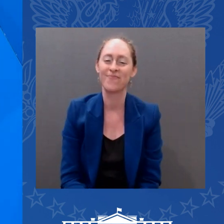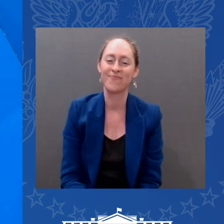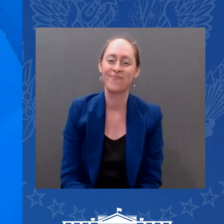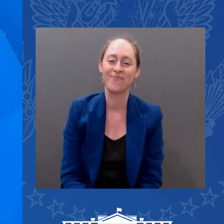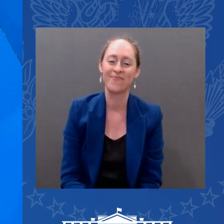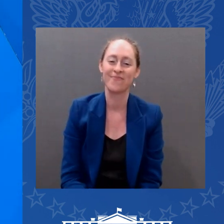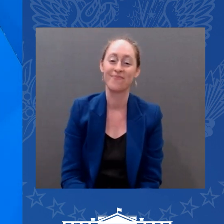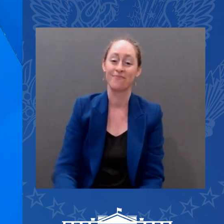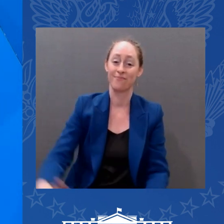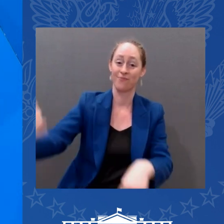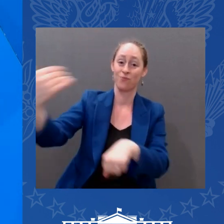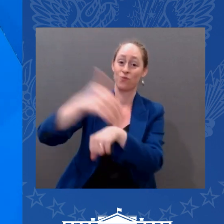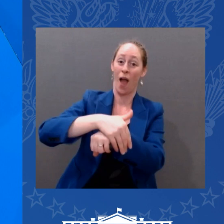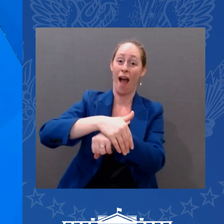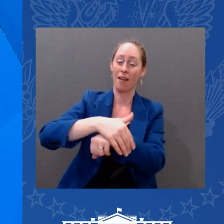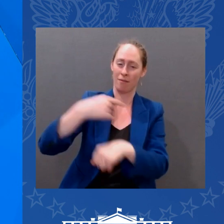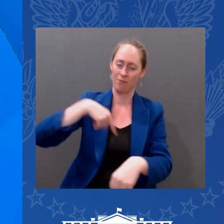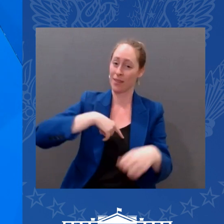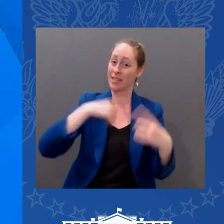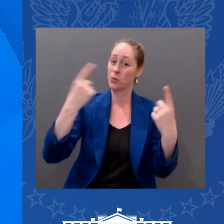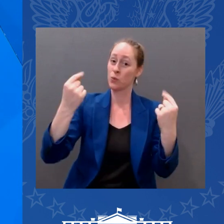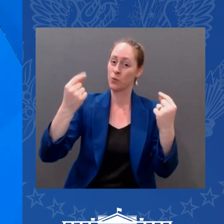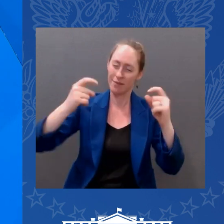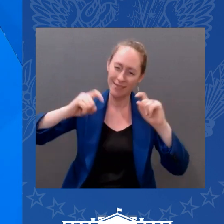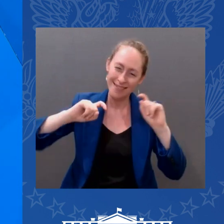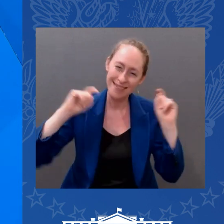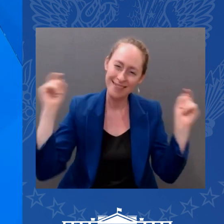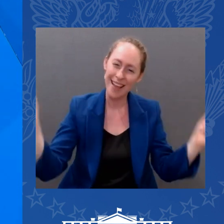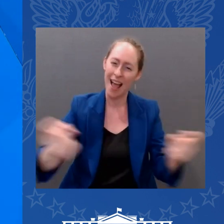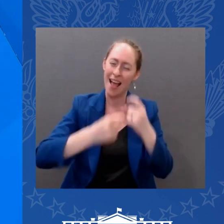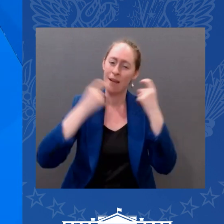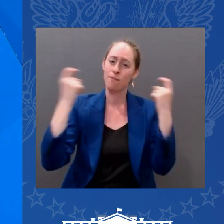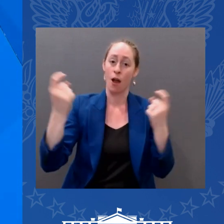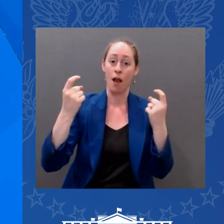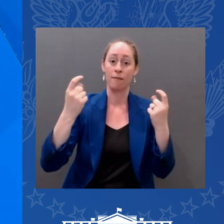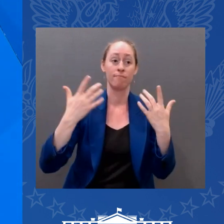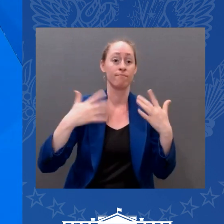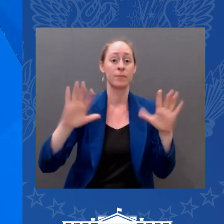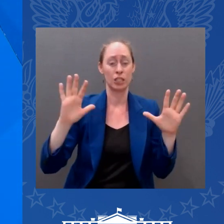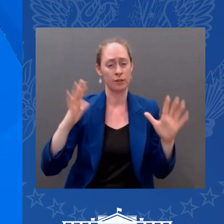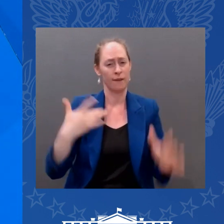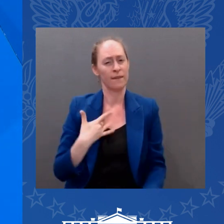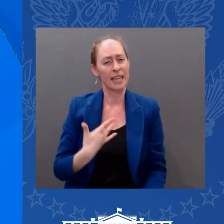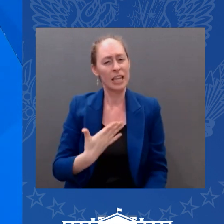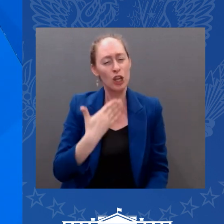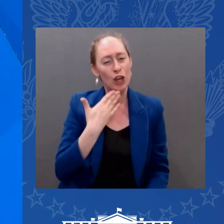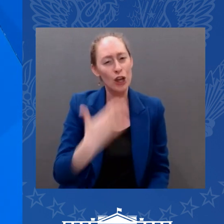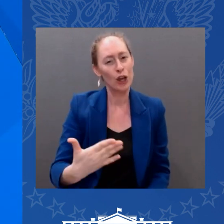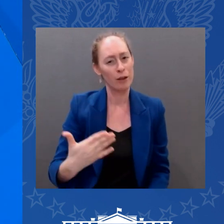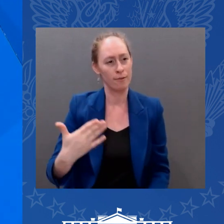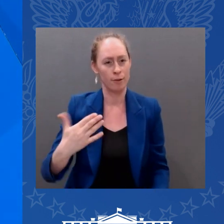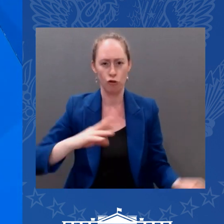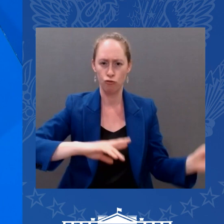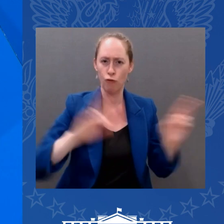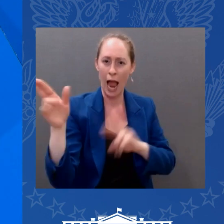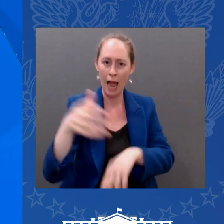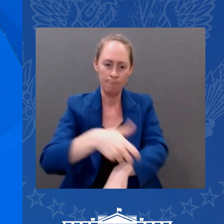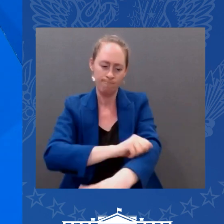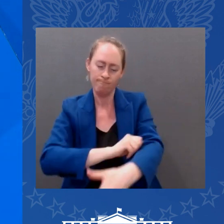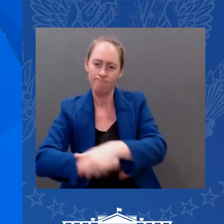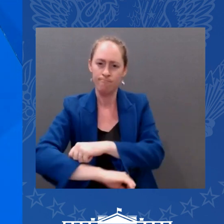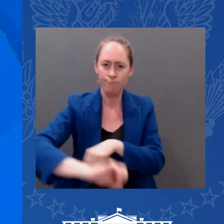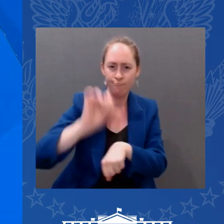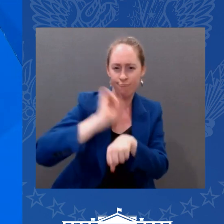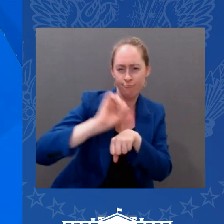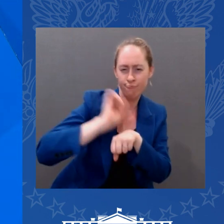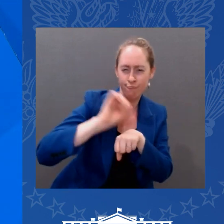purpose and a renewed partnership. And tomorrow, let's get to work building the future this region deserves. Thank you all,